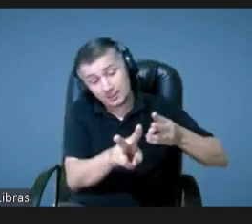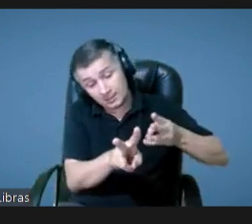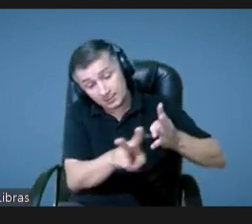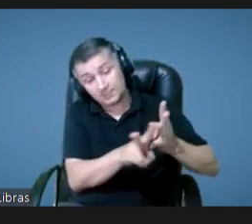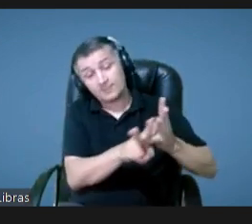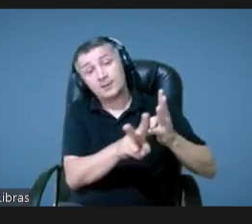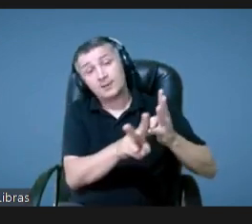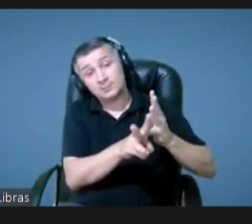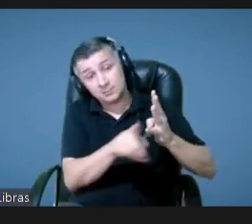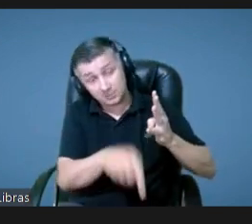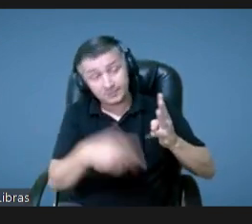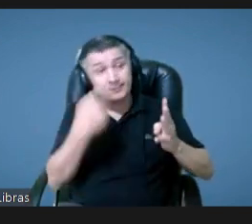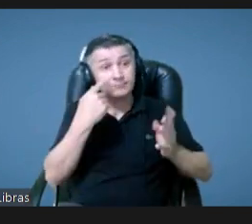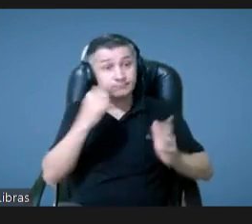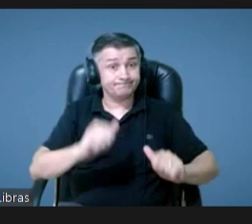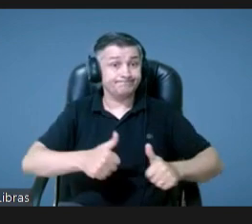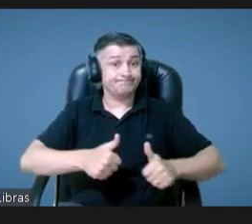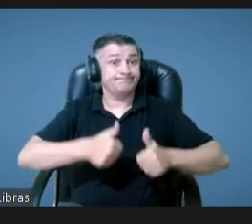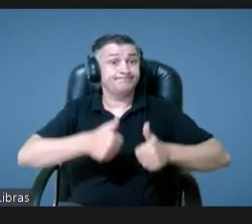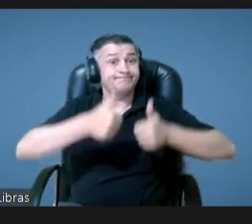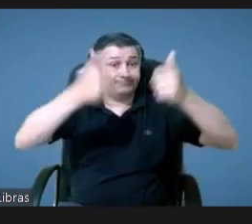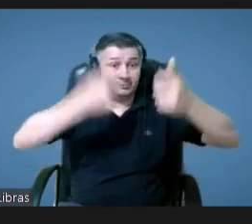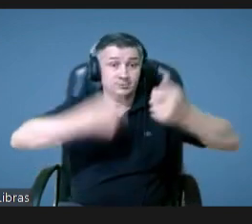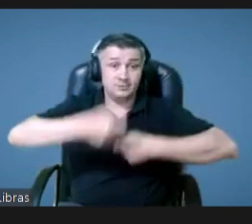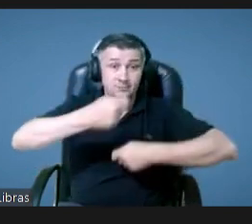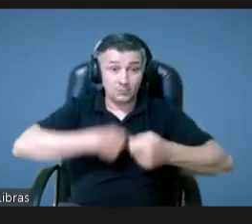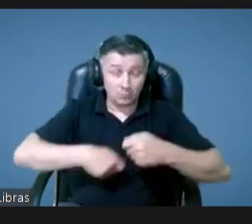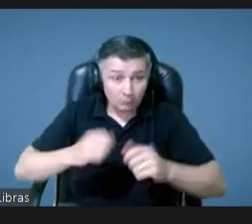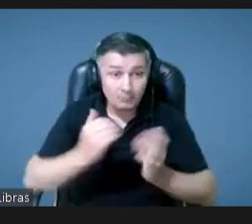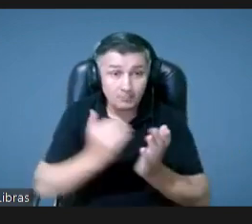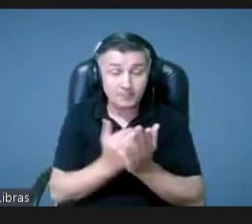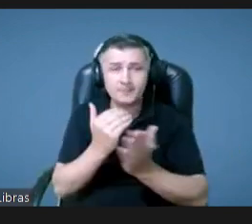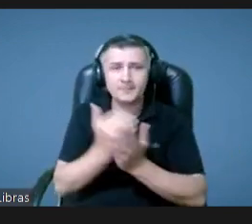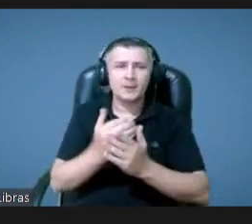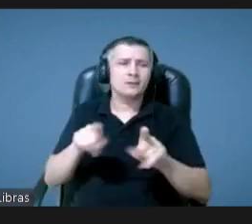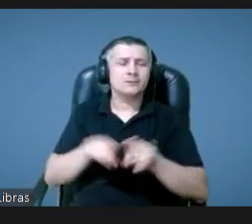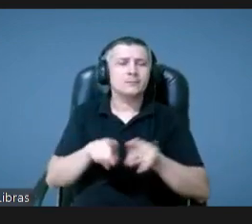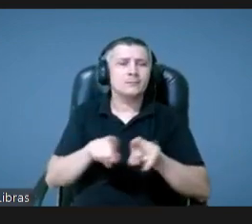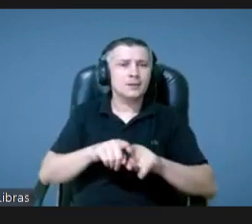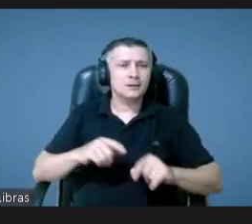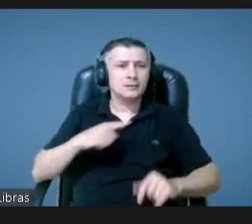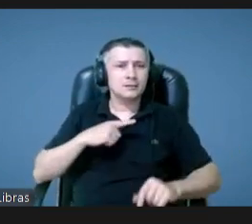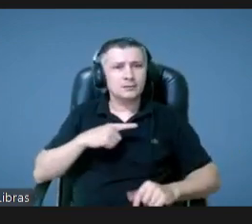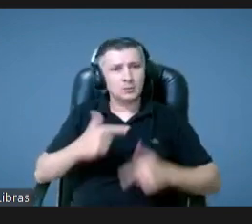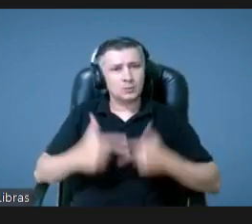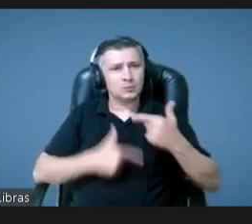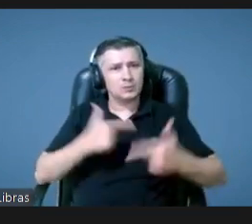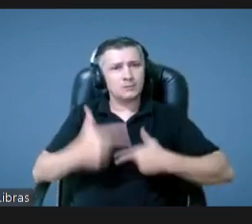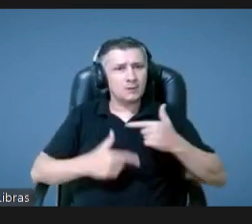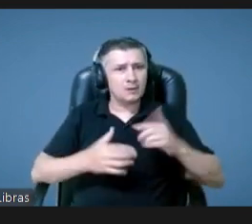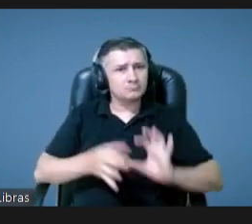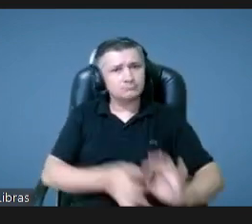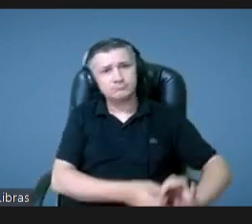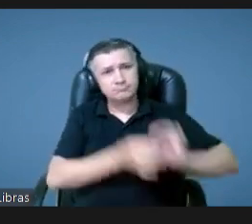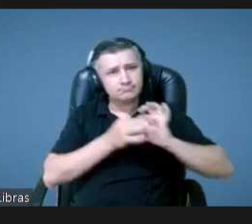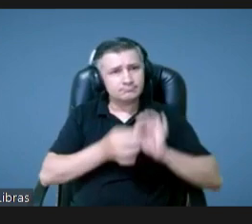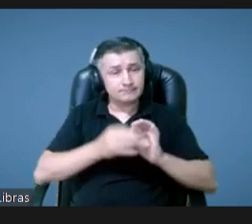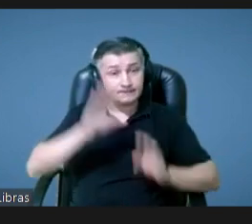on generating income. And in this quarter, the income generating business lines